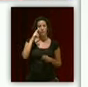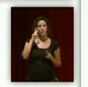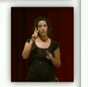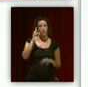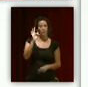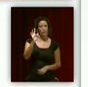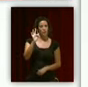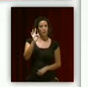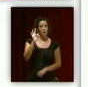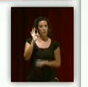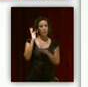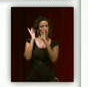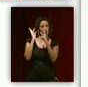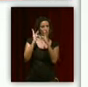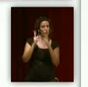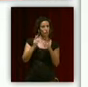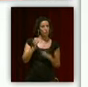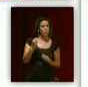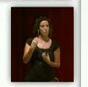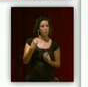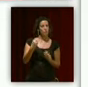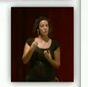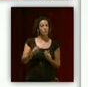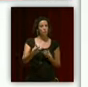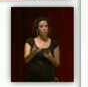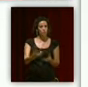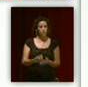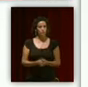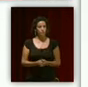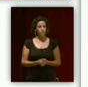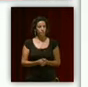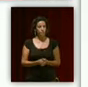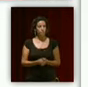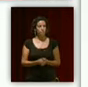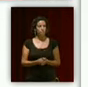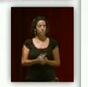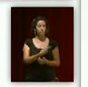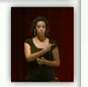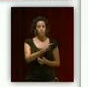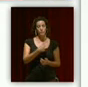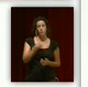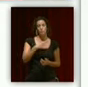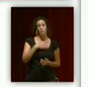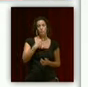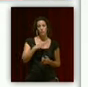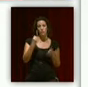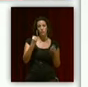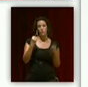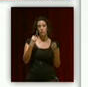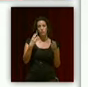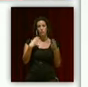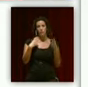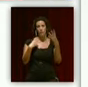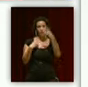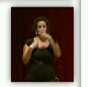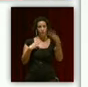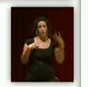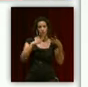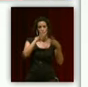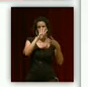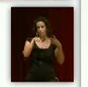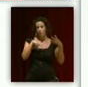how they flash. So mentally you need to focus on letter T, and you need to count how many times it